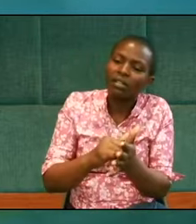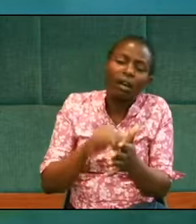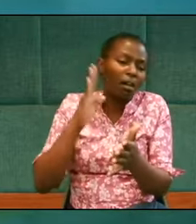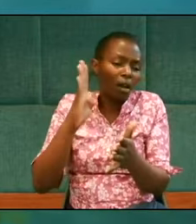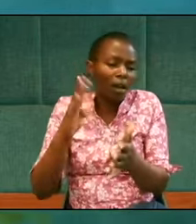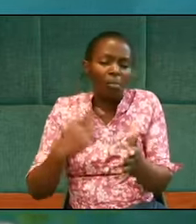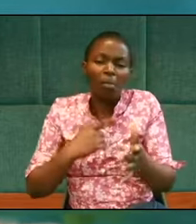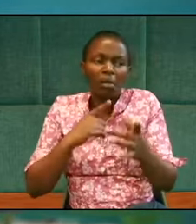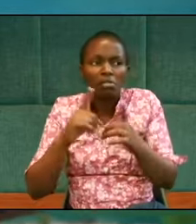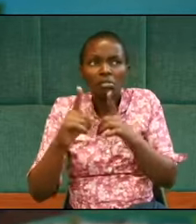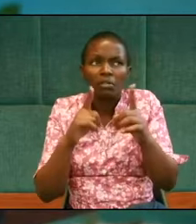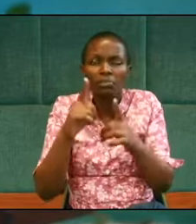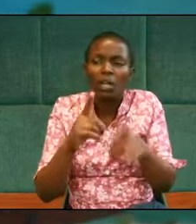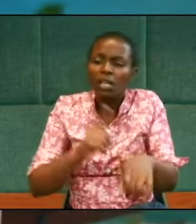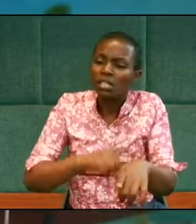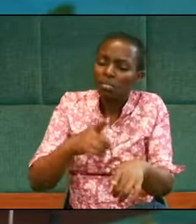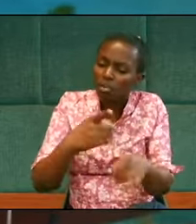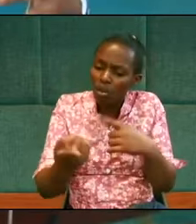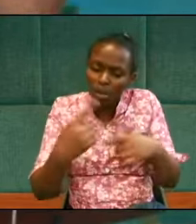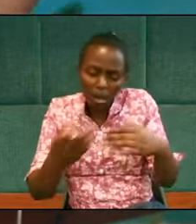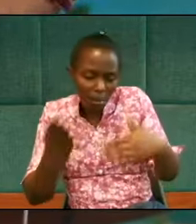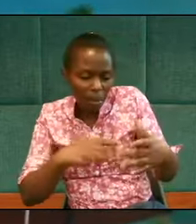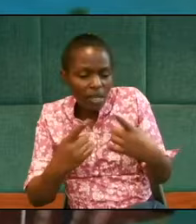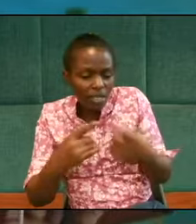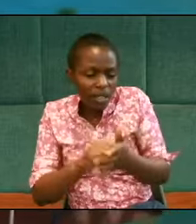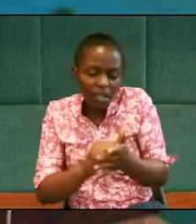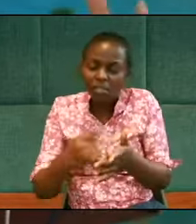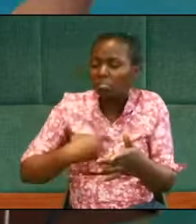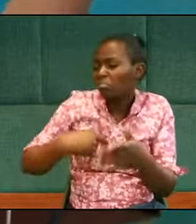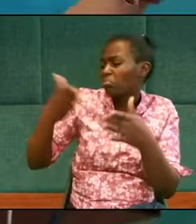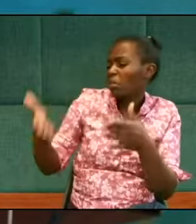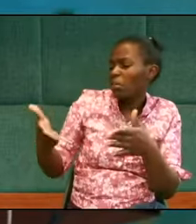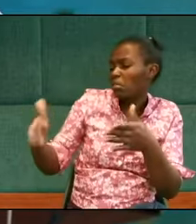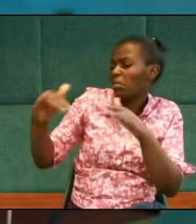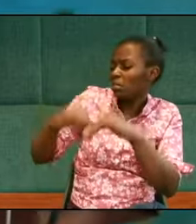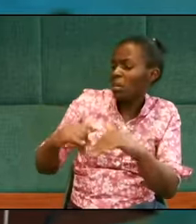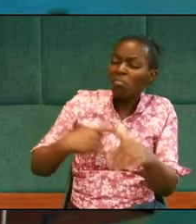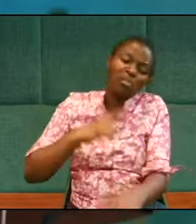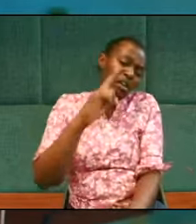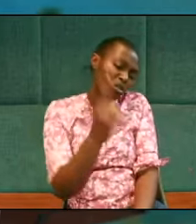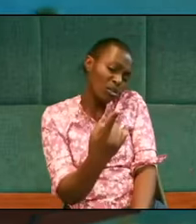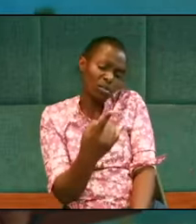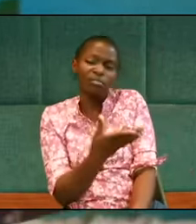When you arrive, I have arrived. You make a video call. This is where I'm staying. I am alone.